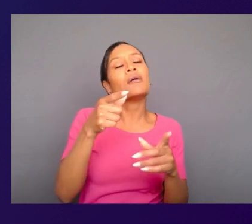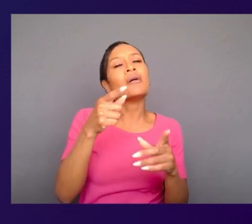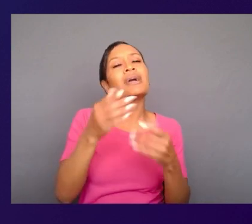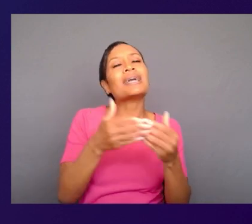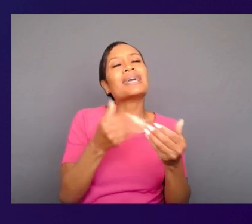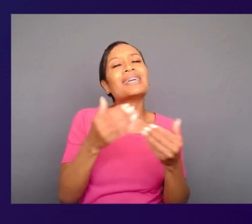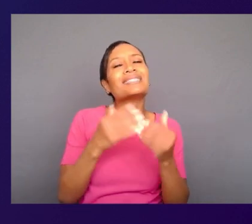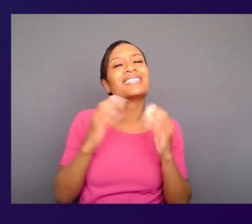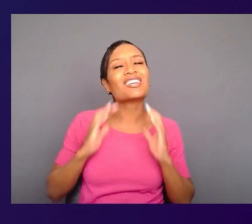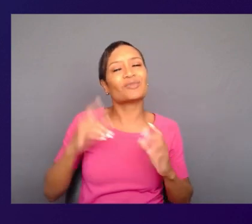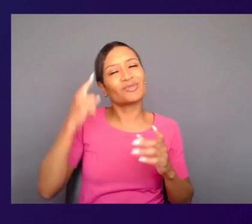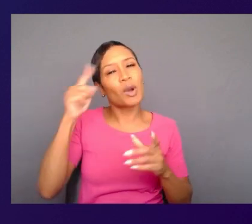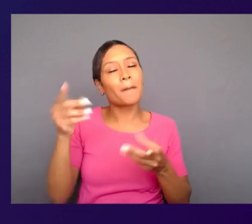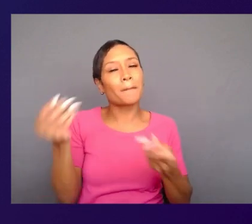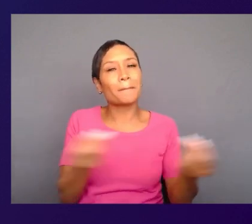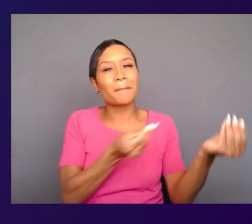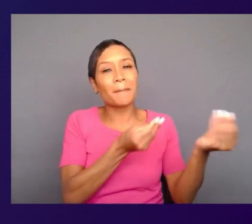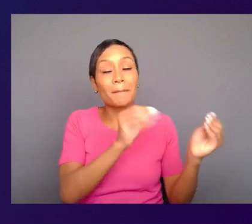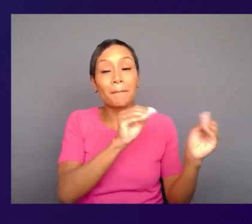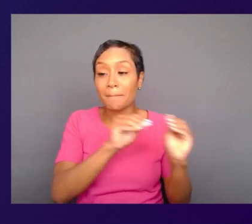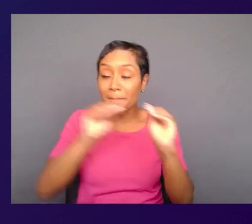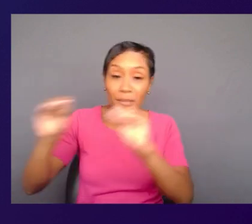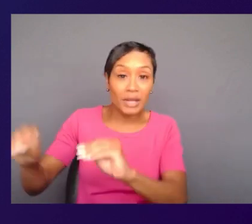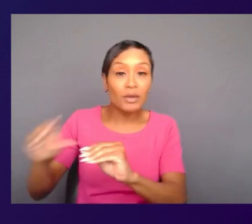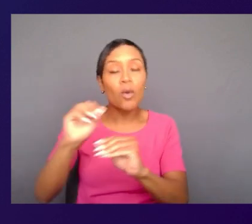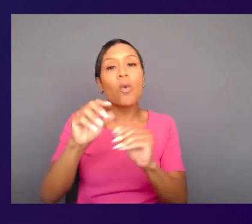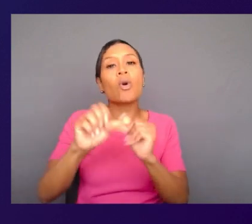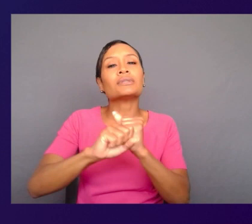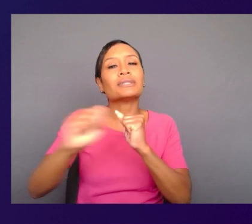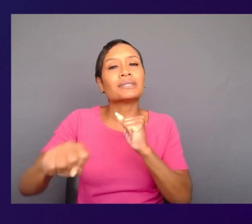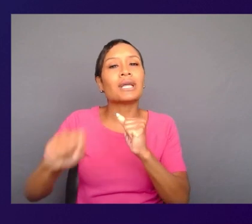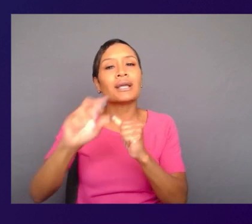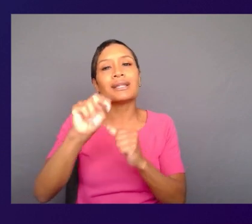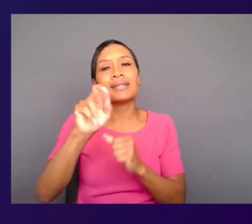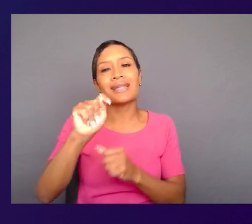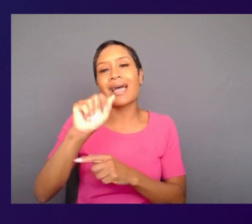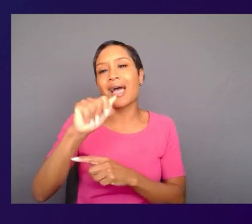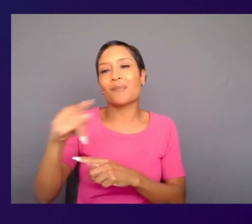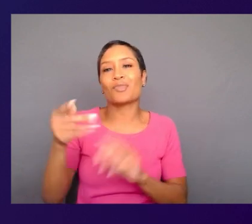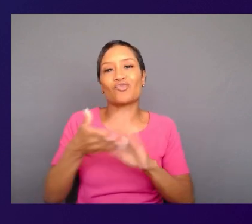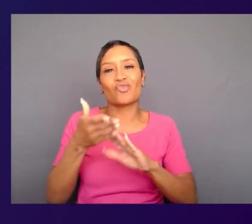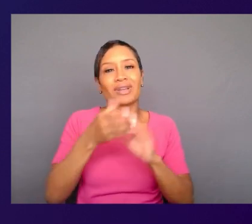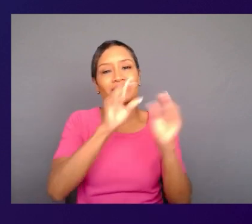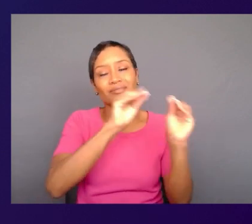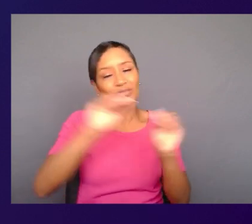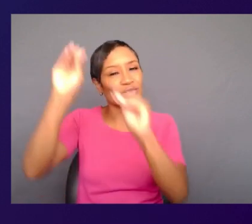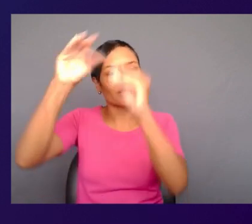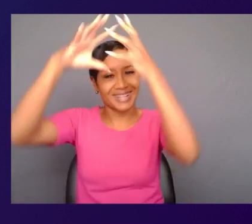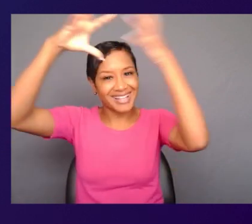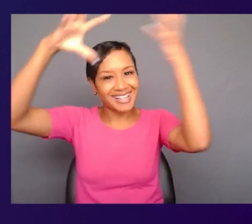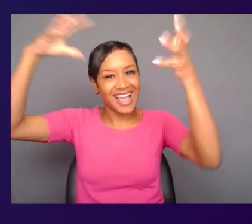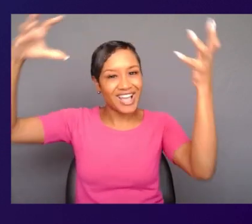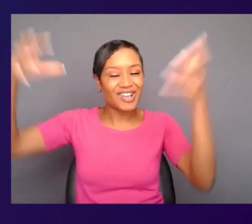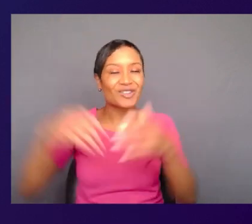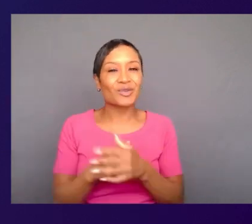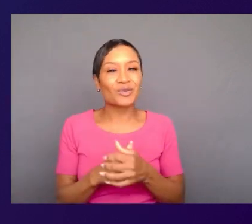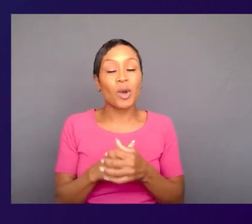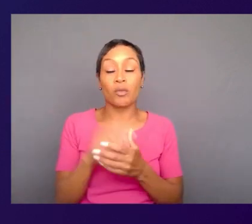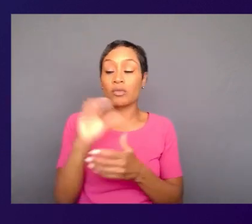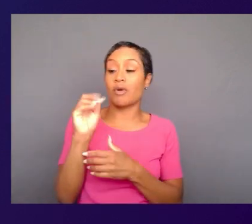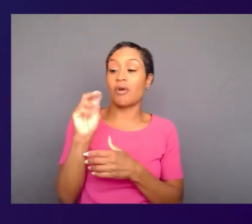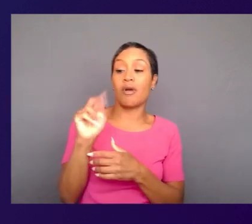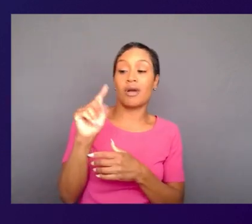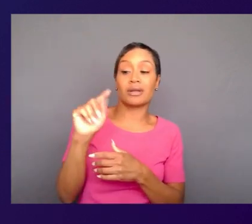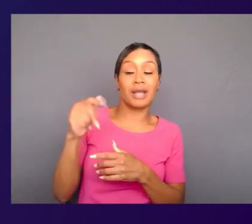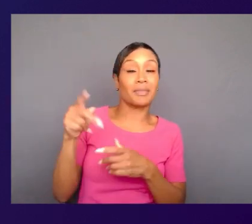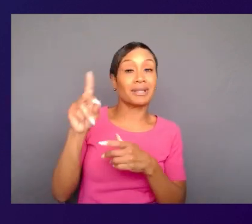to either migrate or extend any NetApp deployments that they're running into the cloud. So speaking of ONTAP's data management